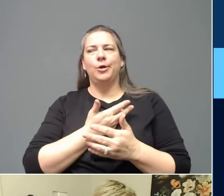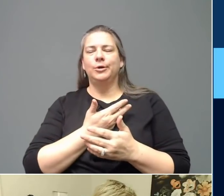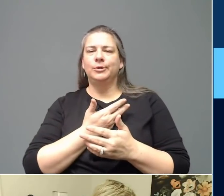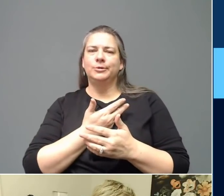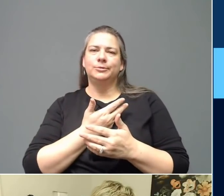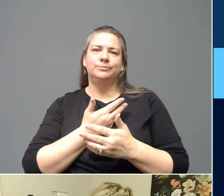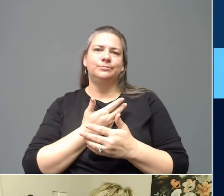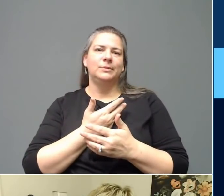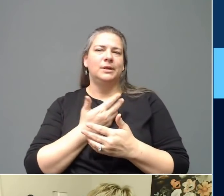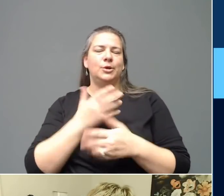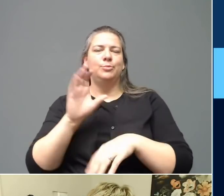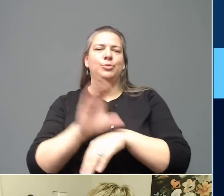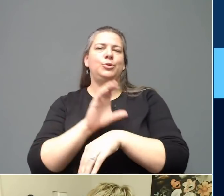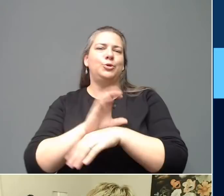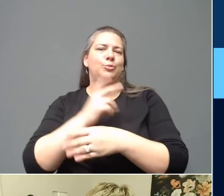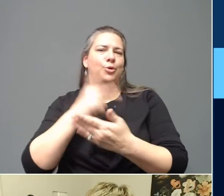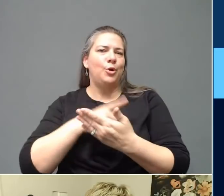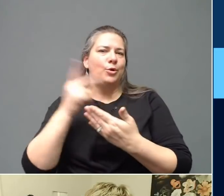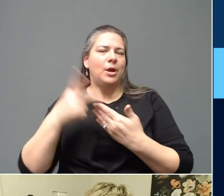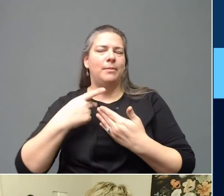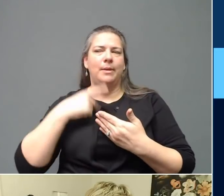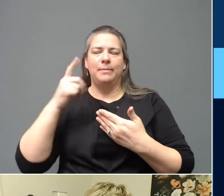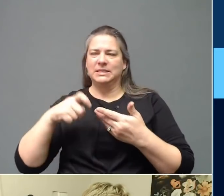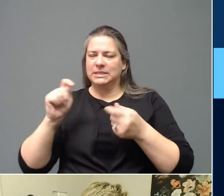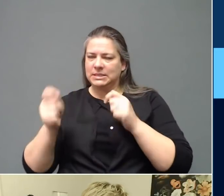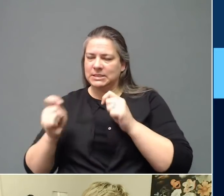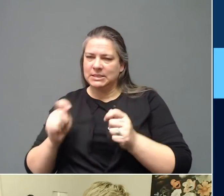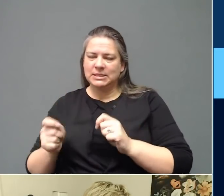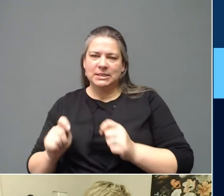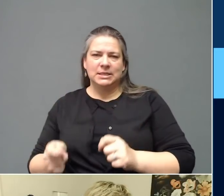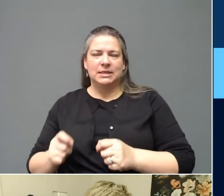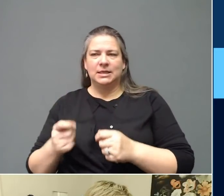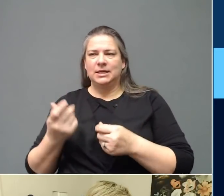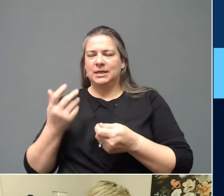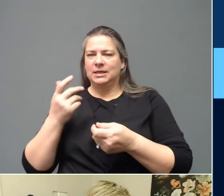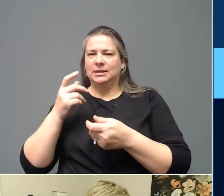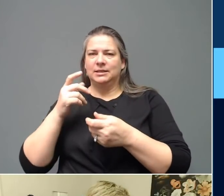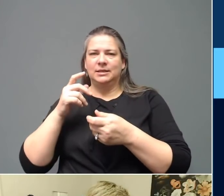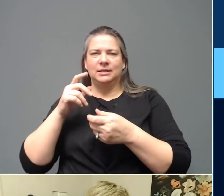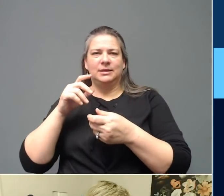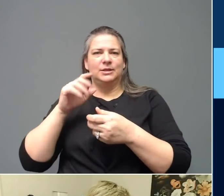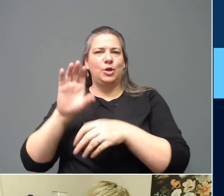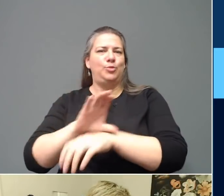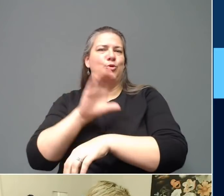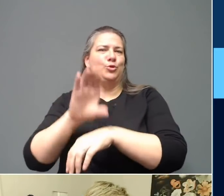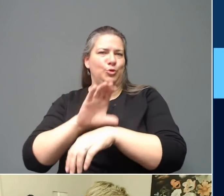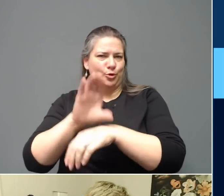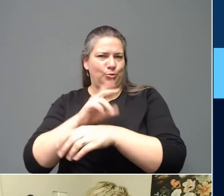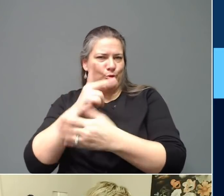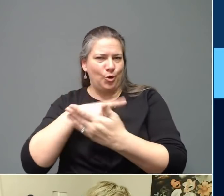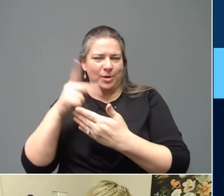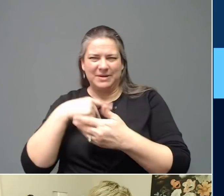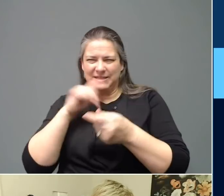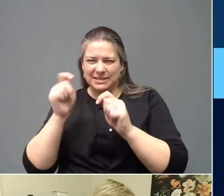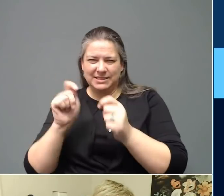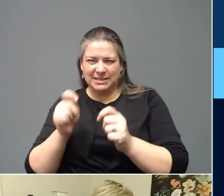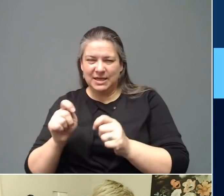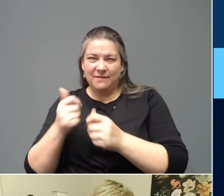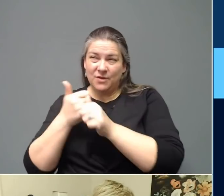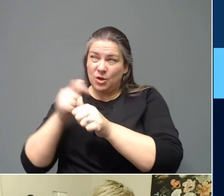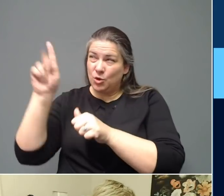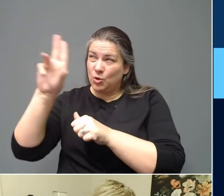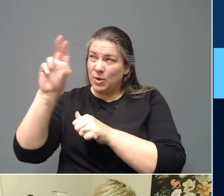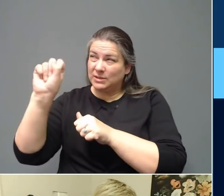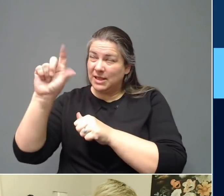to go through a lot of guidance documents from the U.S. Department of Labor. We have 80 plus pages